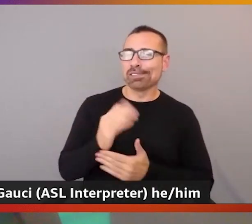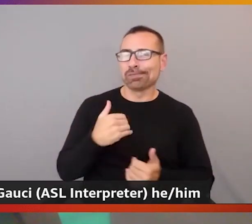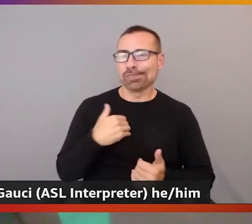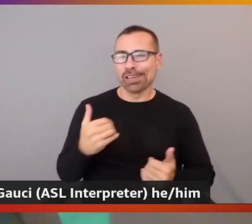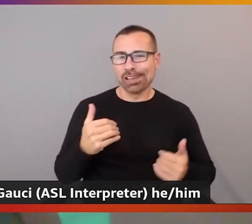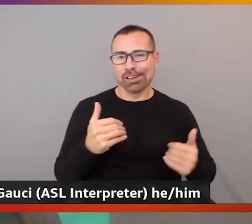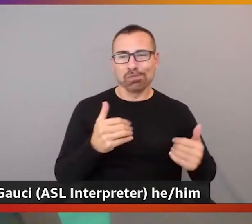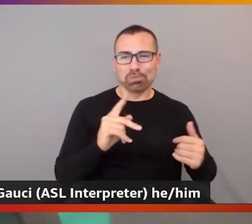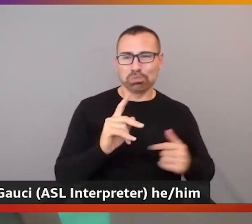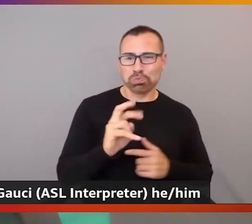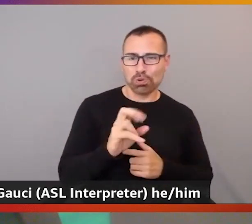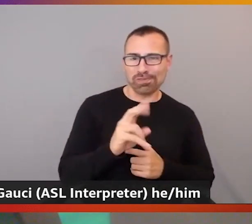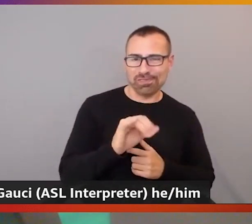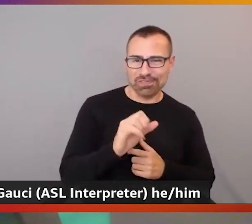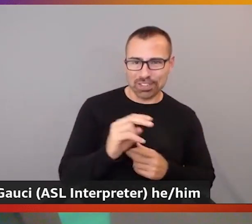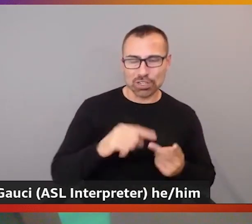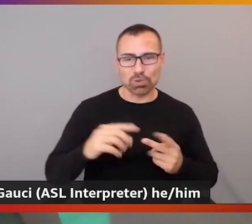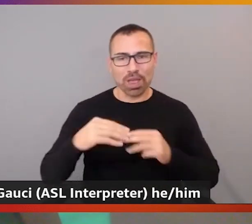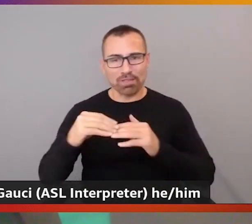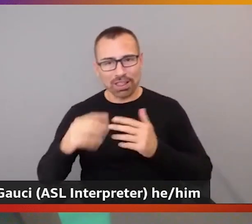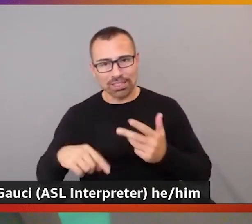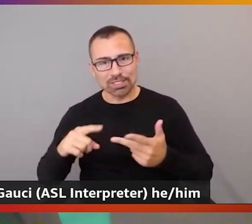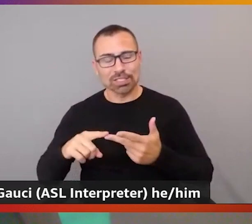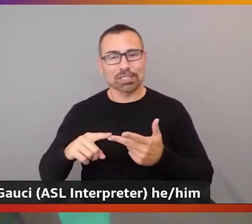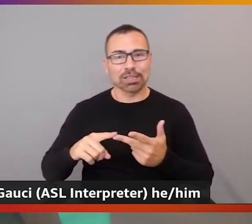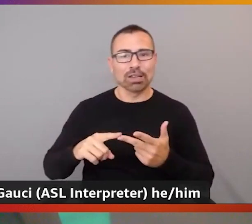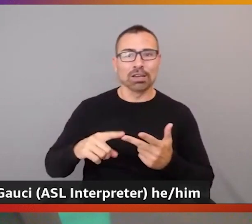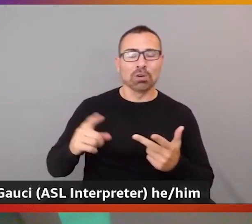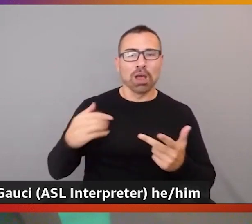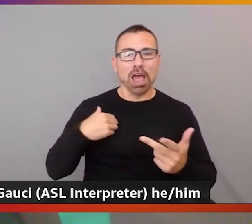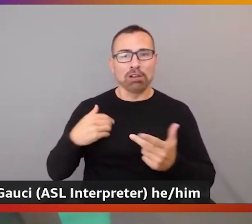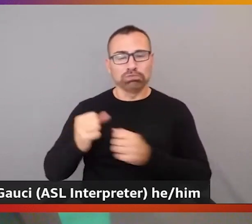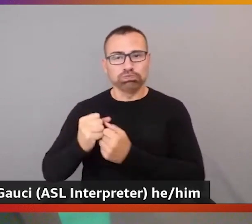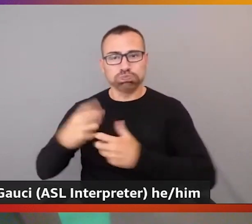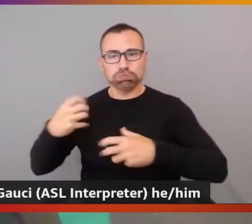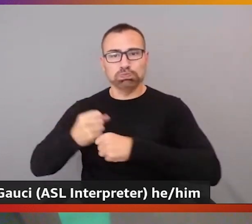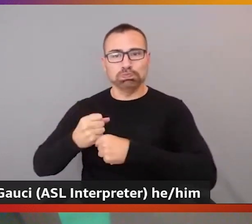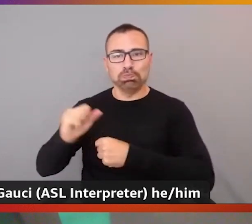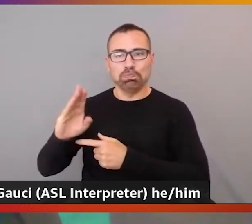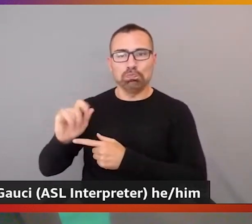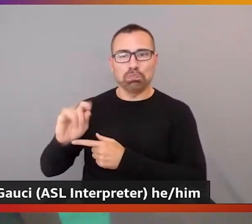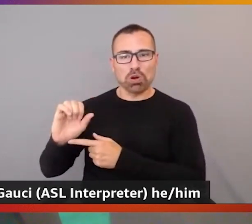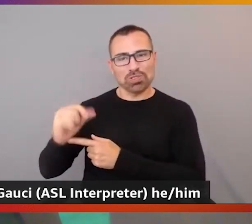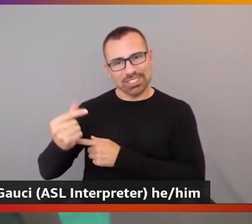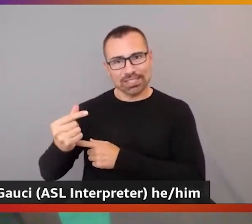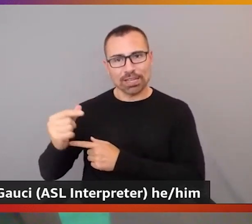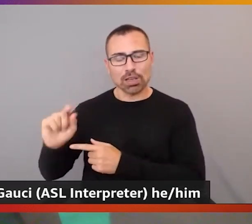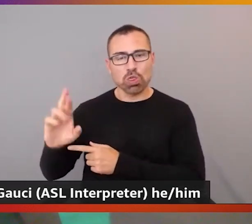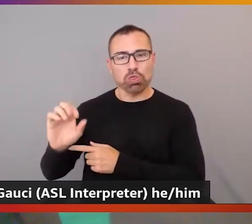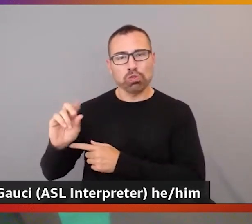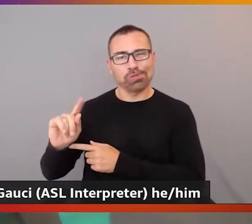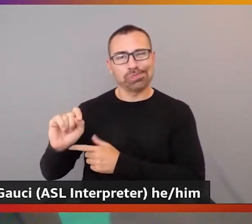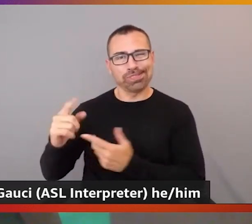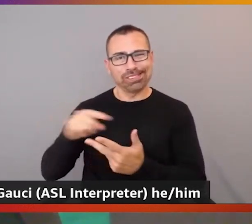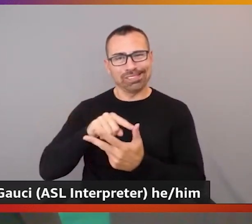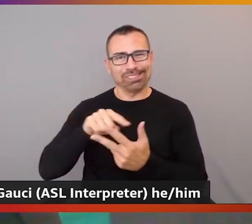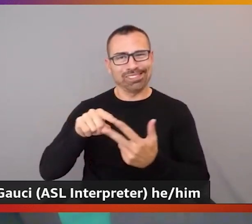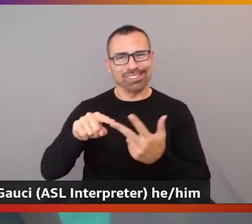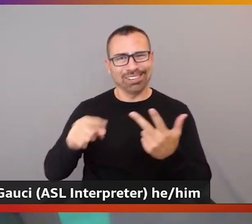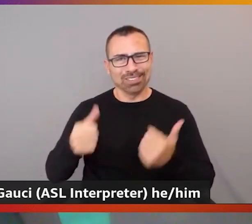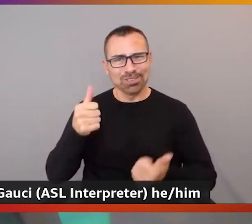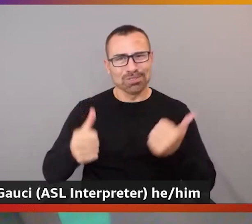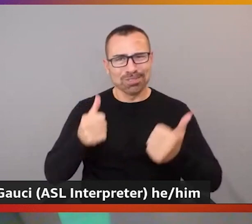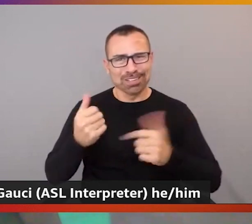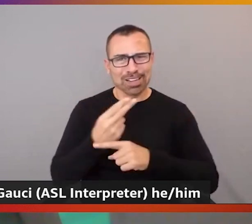we've got elastic throughput, we've got bursting throughput. Yep. Help me decide what should I use and when. Yeah. So if you step back a